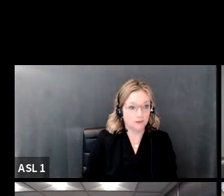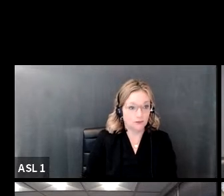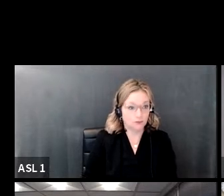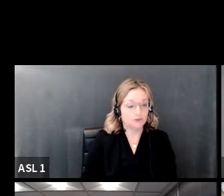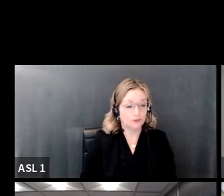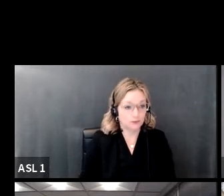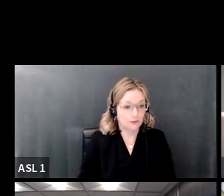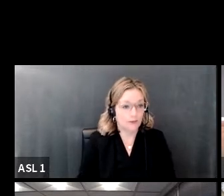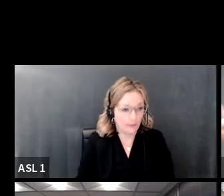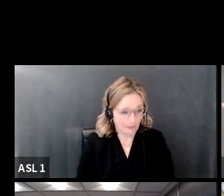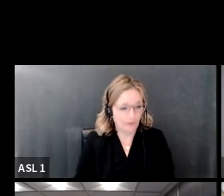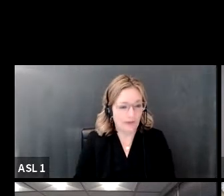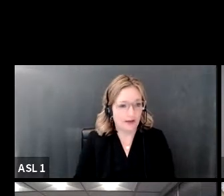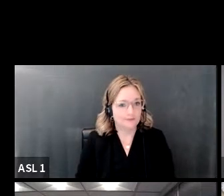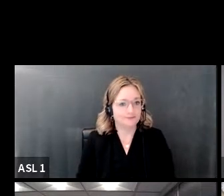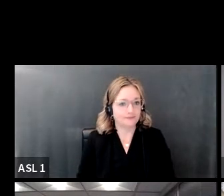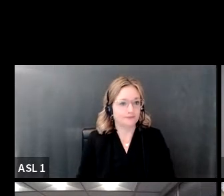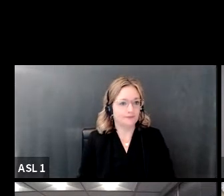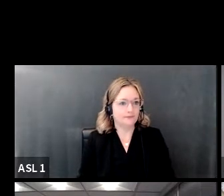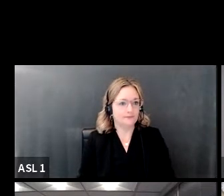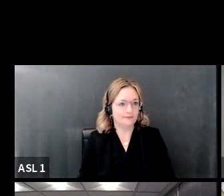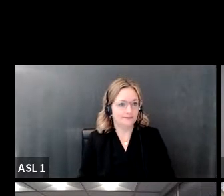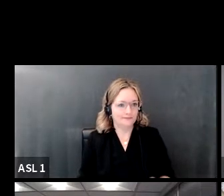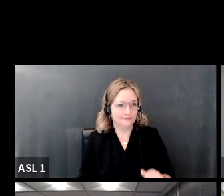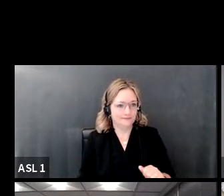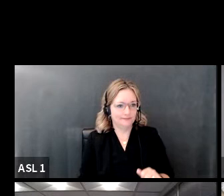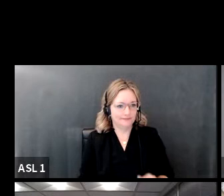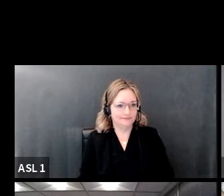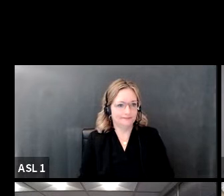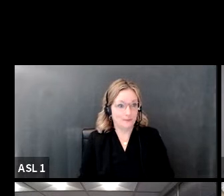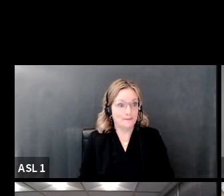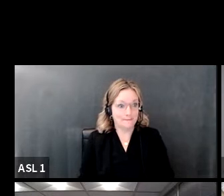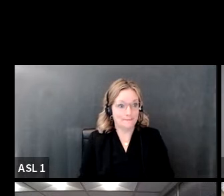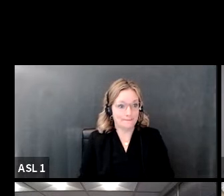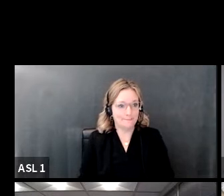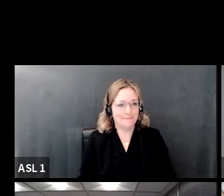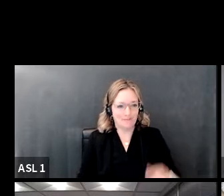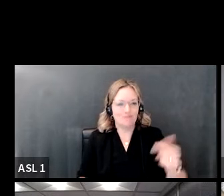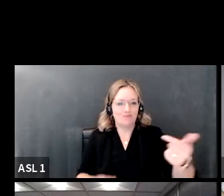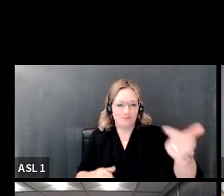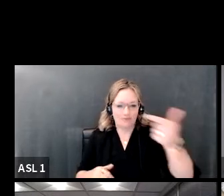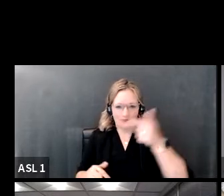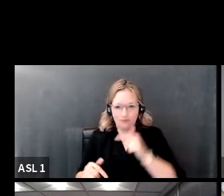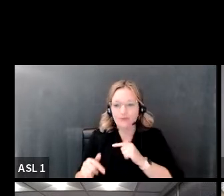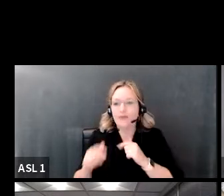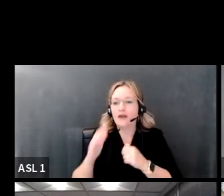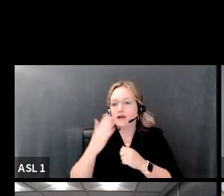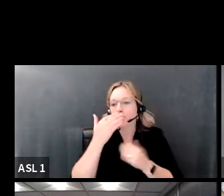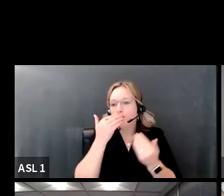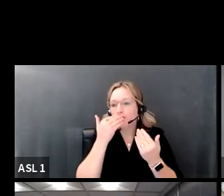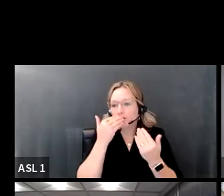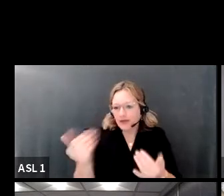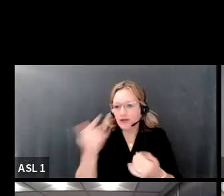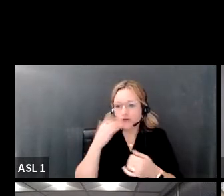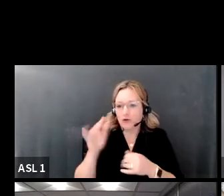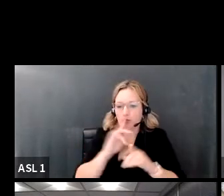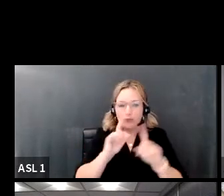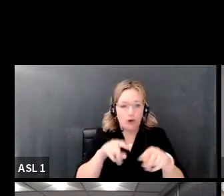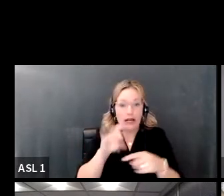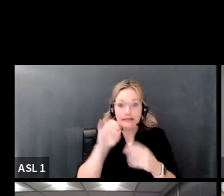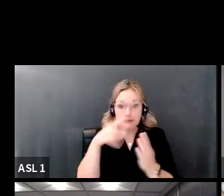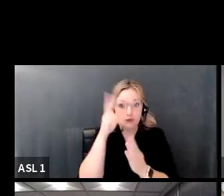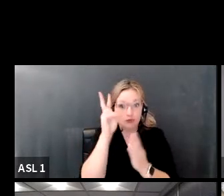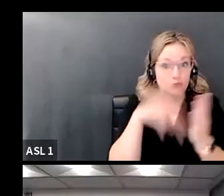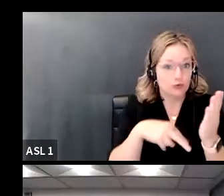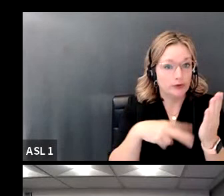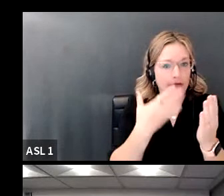much sean and i i also want to take the opportunity to thank you for that report i did read it it is a very thorough